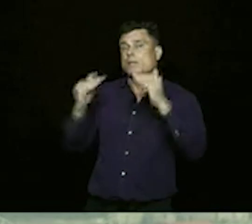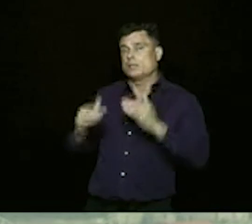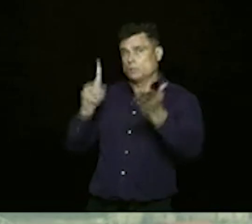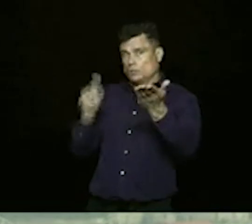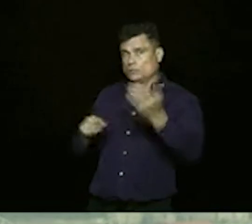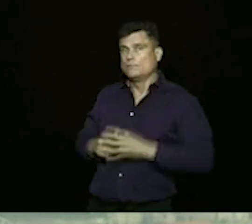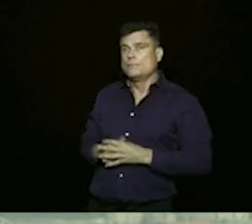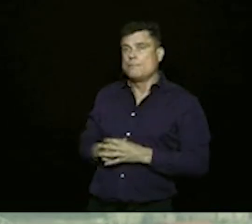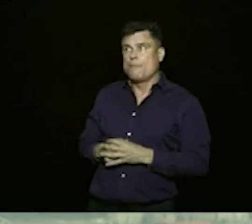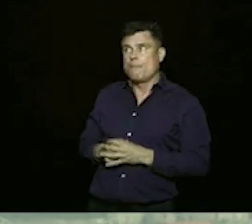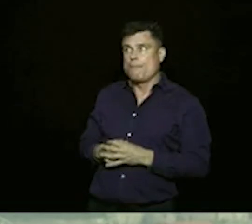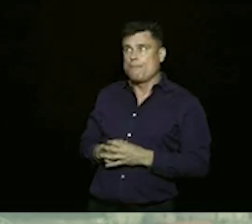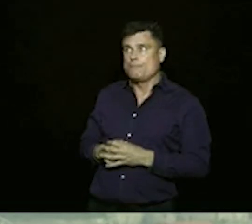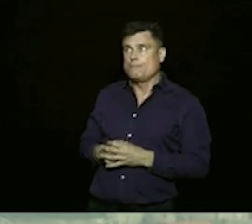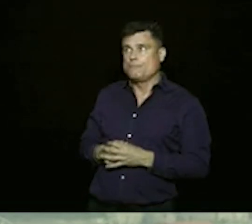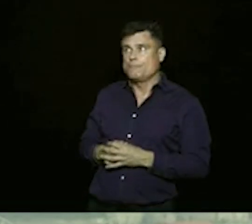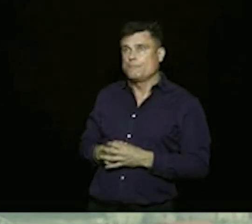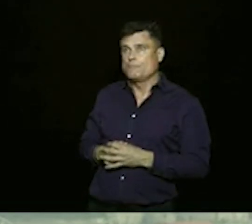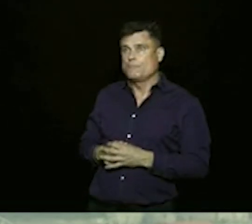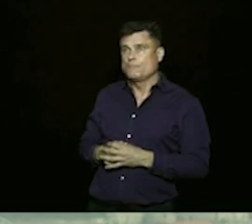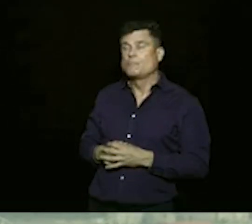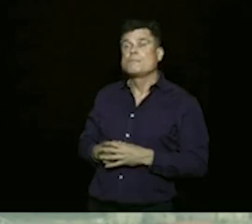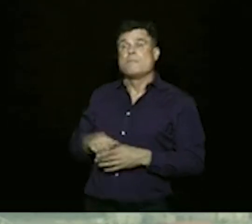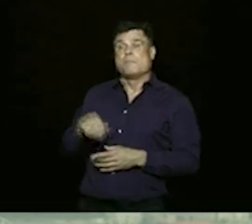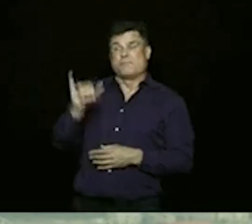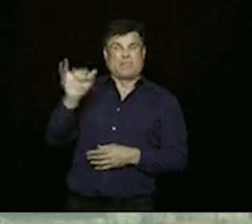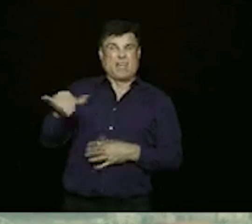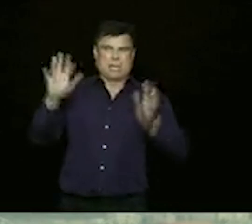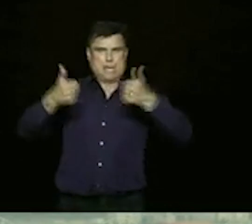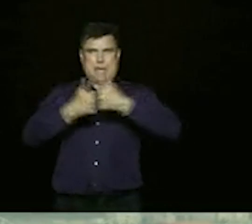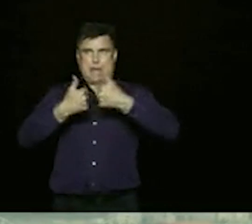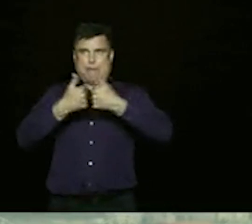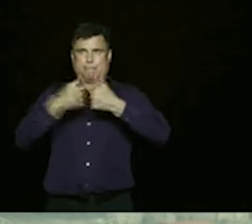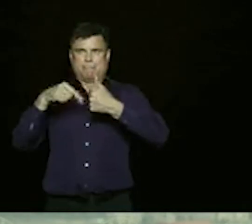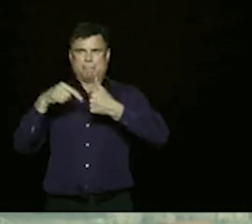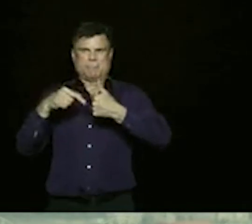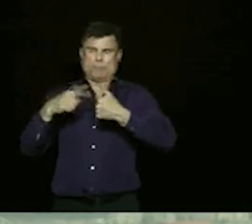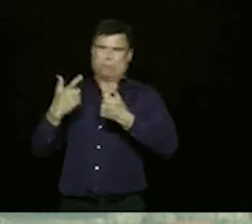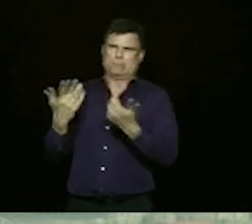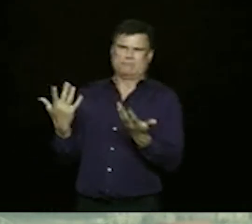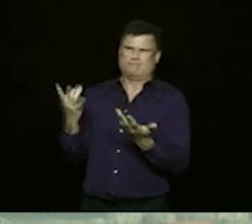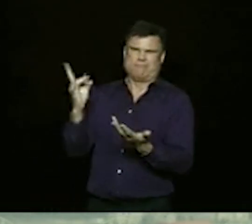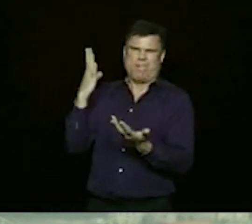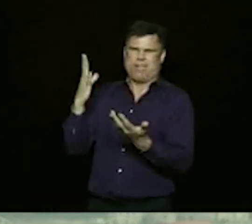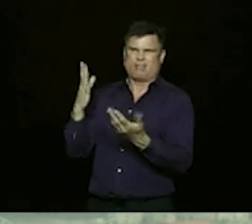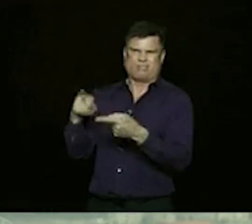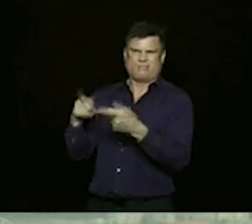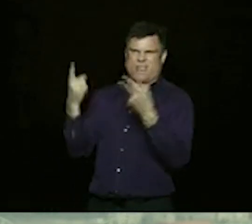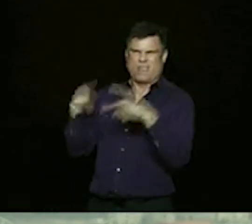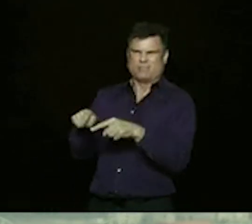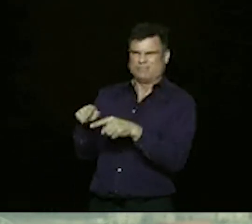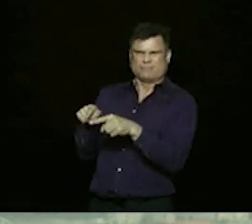insidious forms and unconscious biases among healthcare professionals that do lead to poor patient outcomes? I think